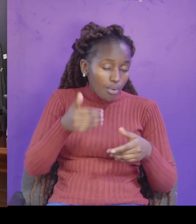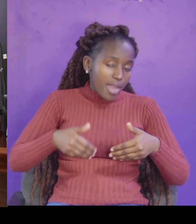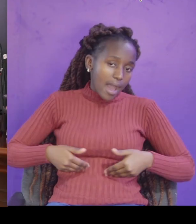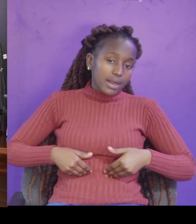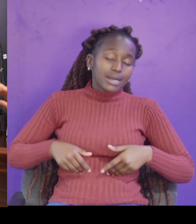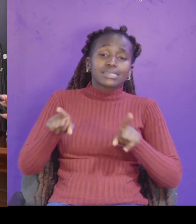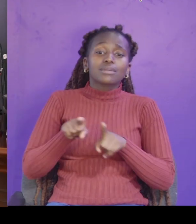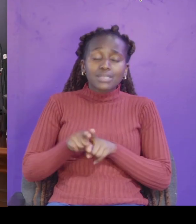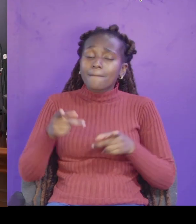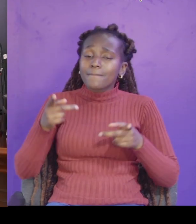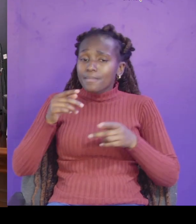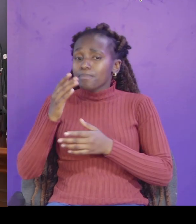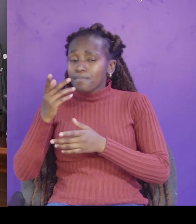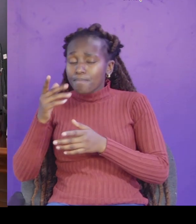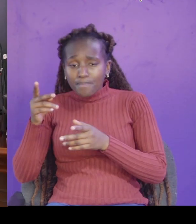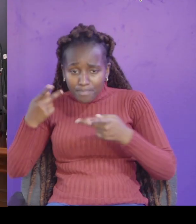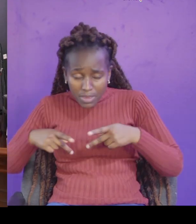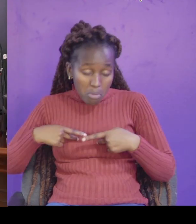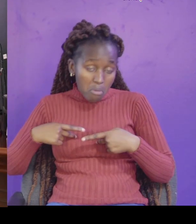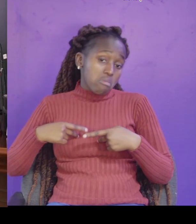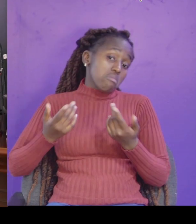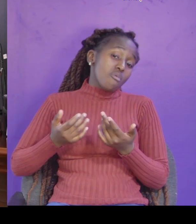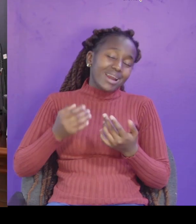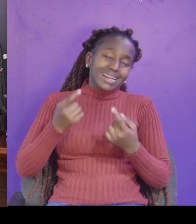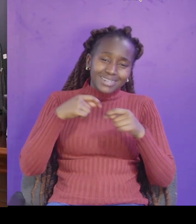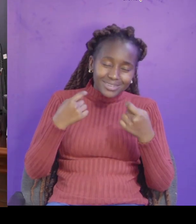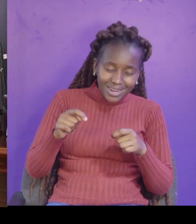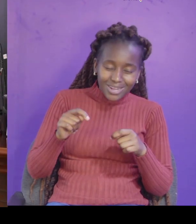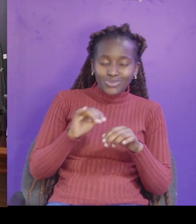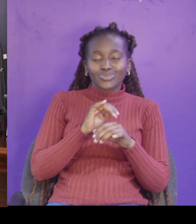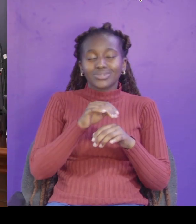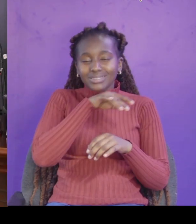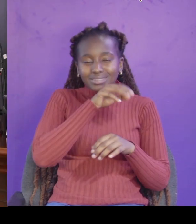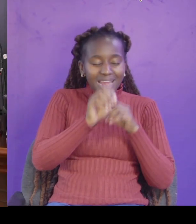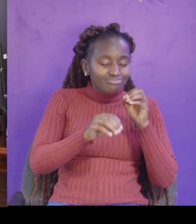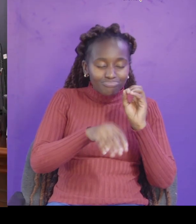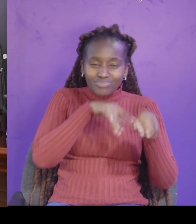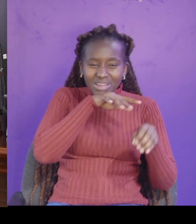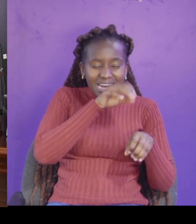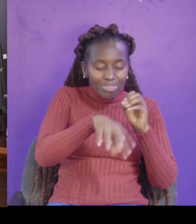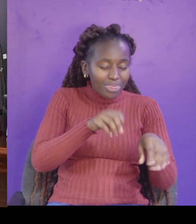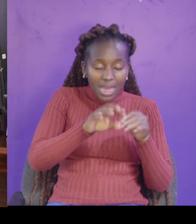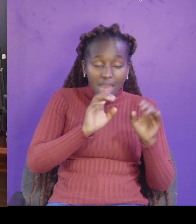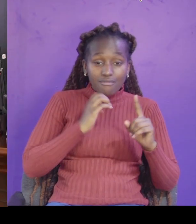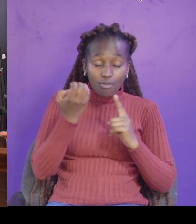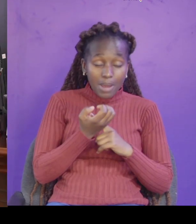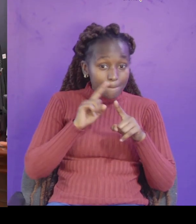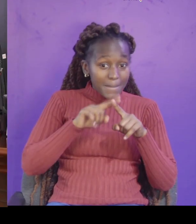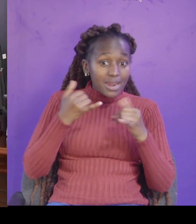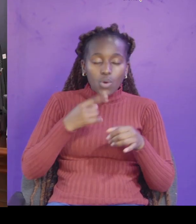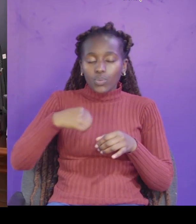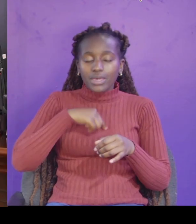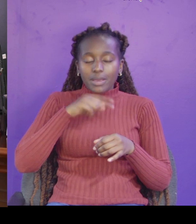young people. Some are uneducated, and they need to be educated on matters environment. They might have gone to school, yes, but they